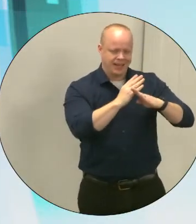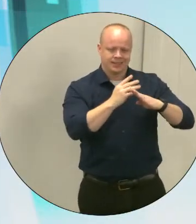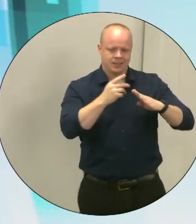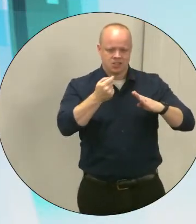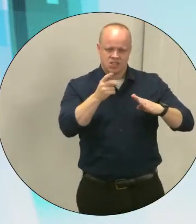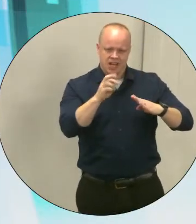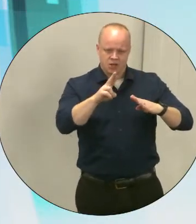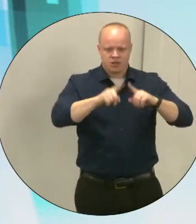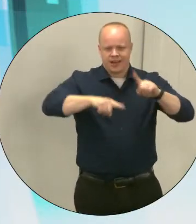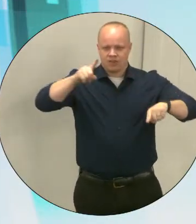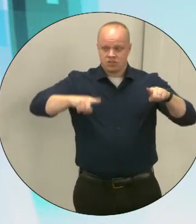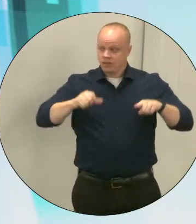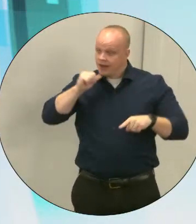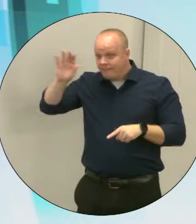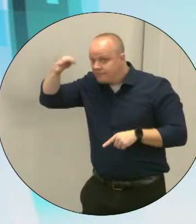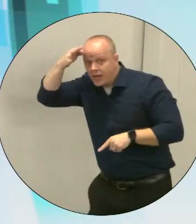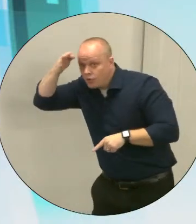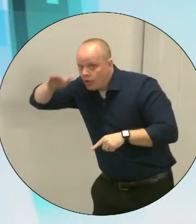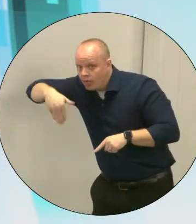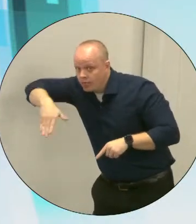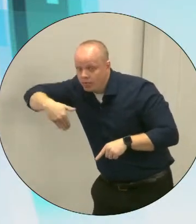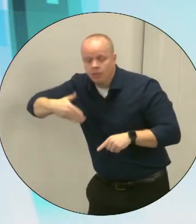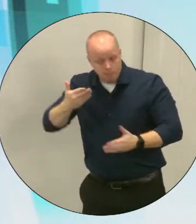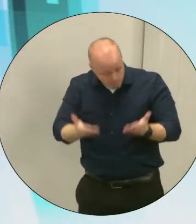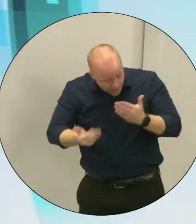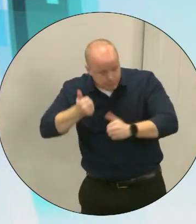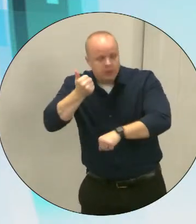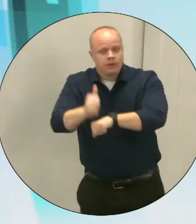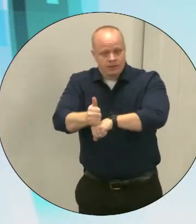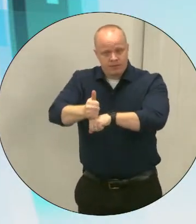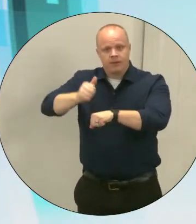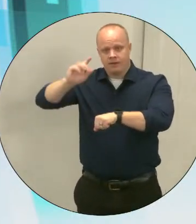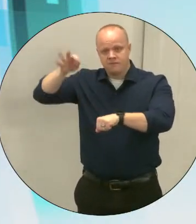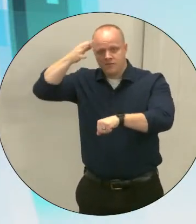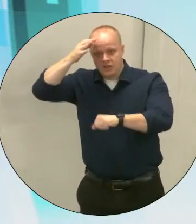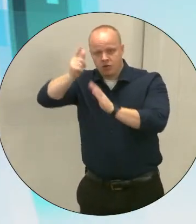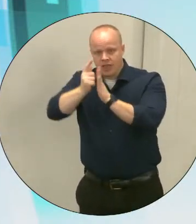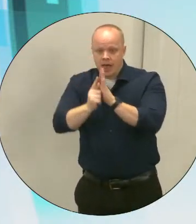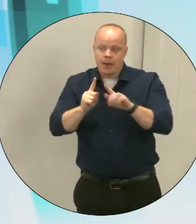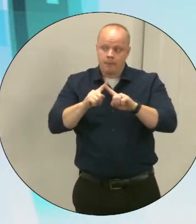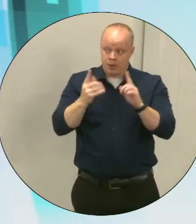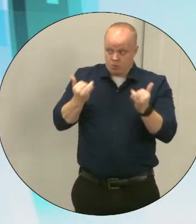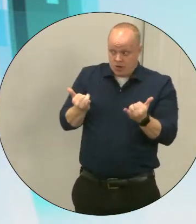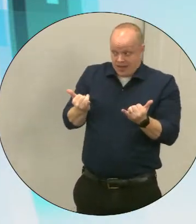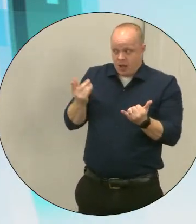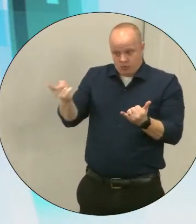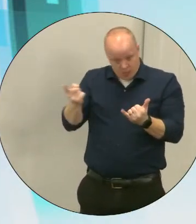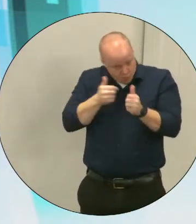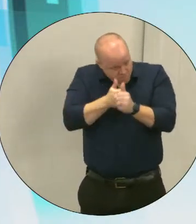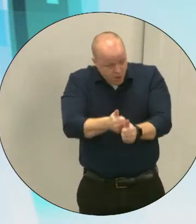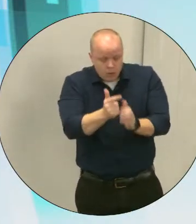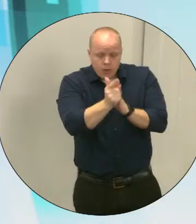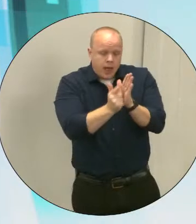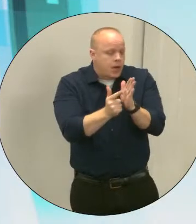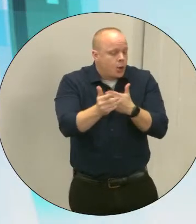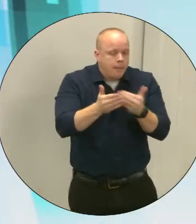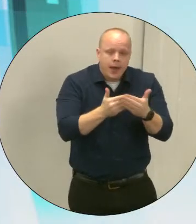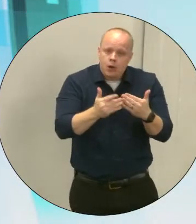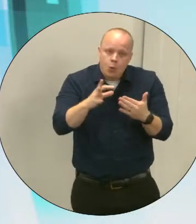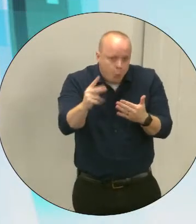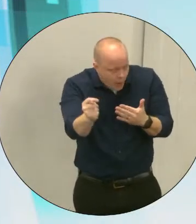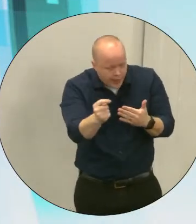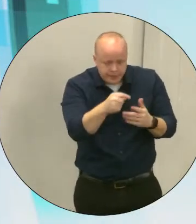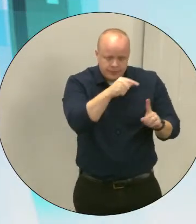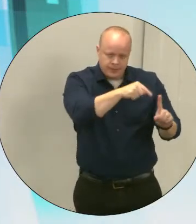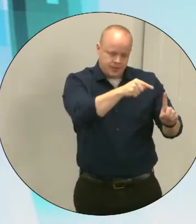And it's not federal law yet. It might become federal law. But right now, those candidates said they will follow the law no matter what the executive